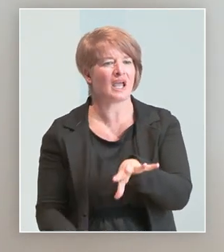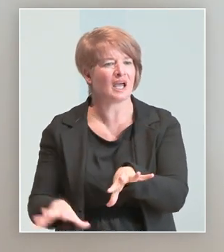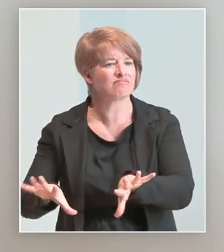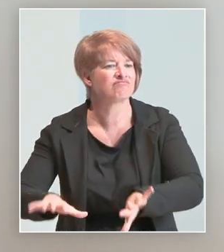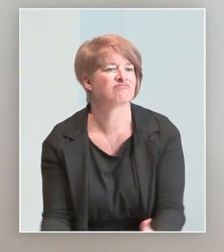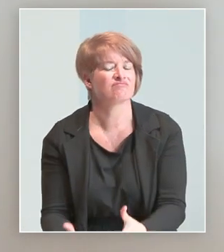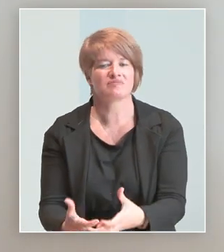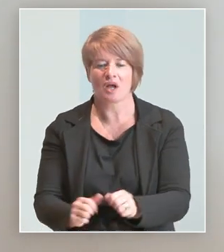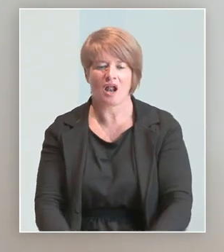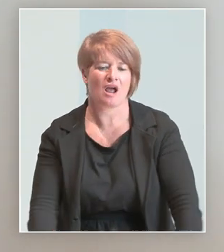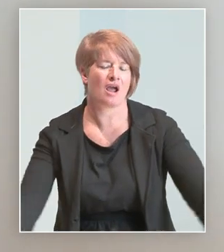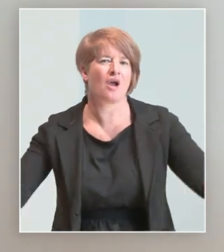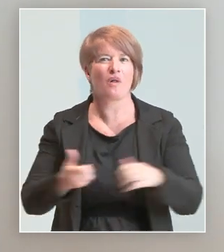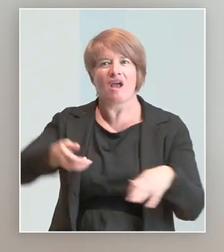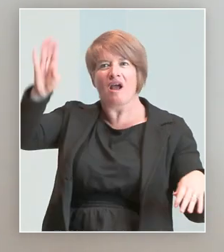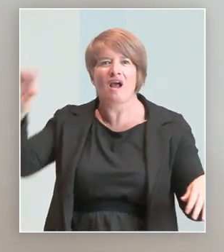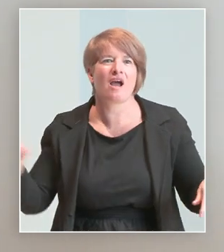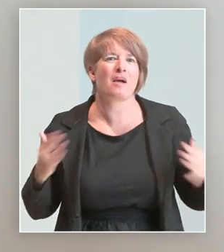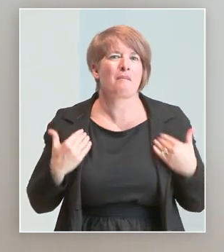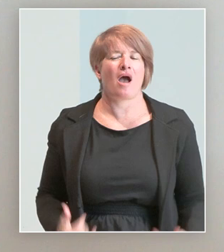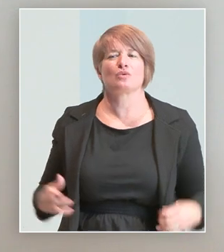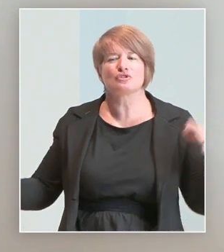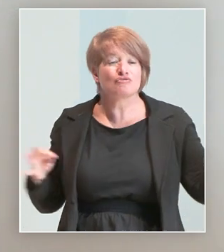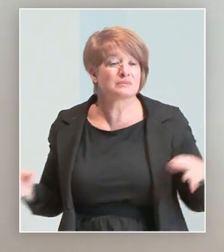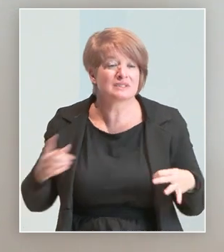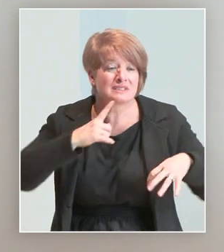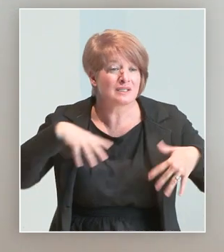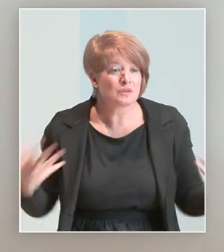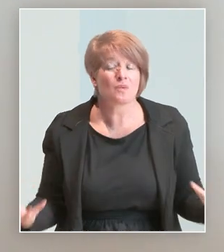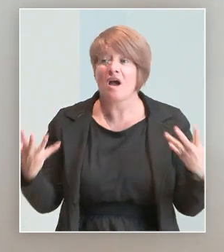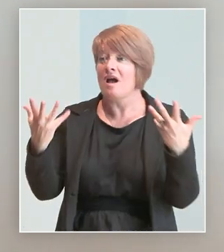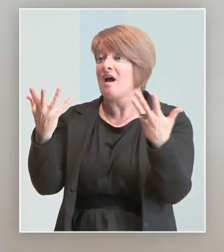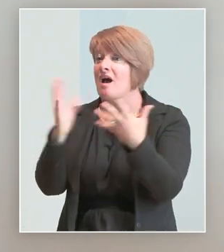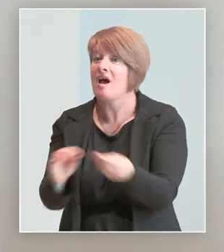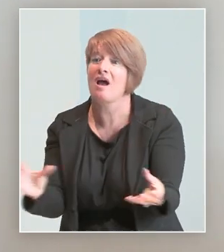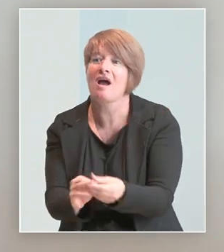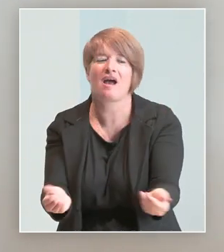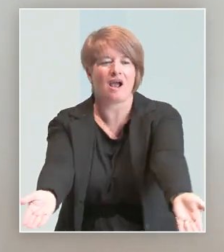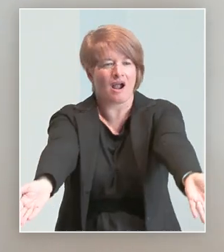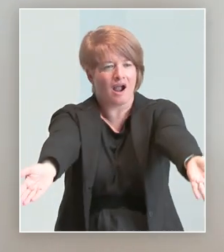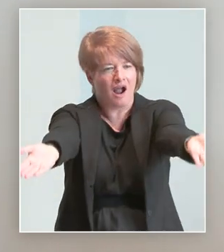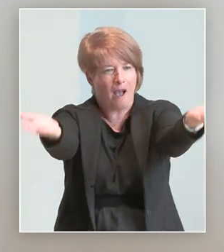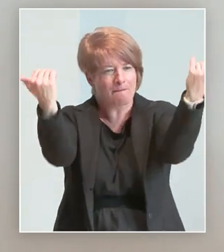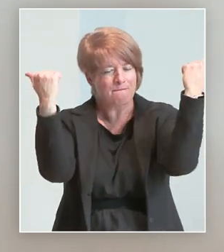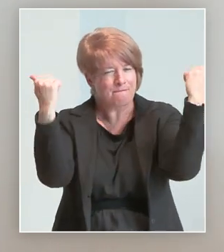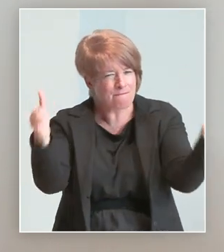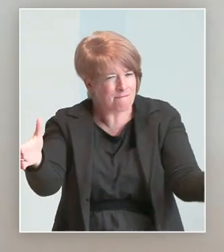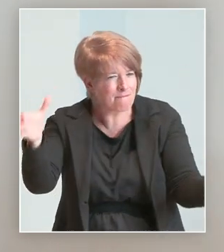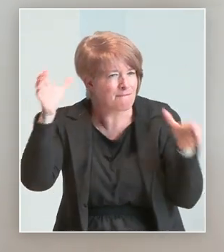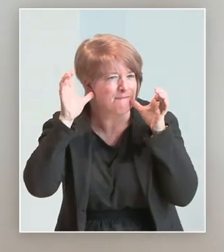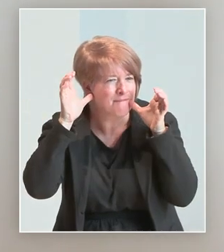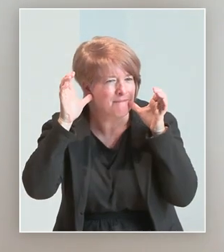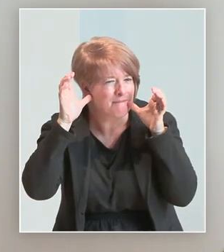with the Cthulhuan body or description. It says, it signs, come here.